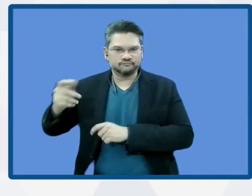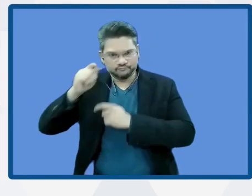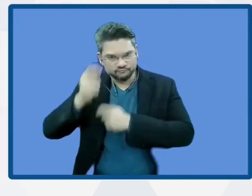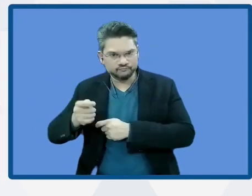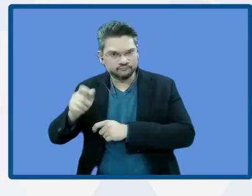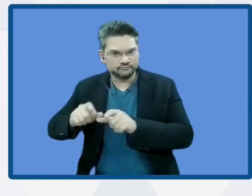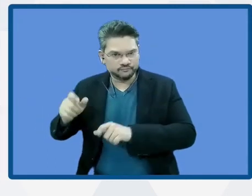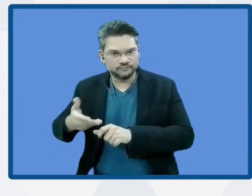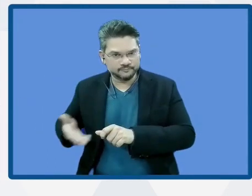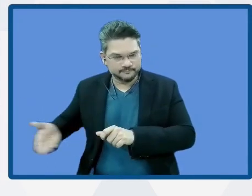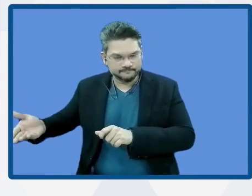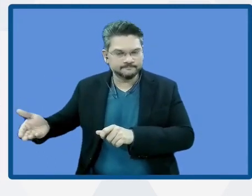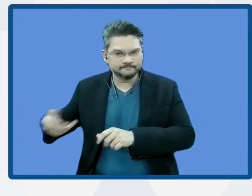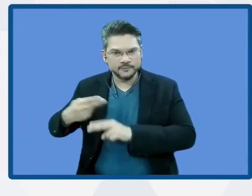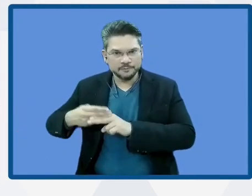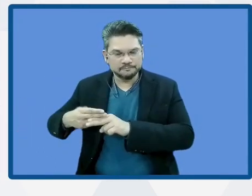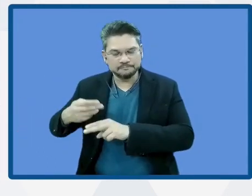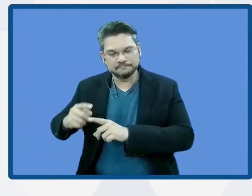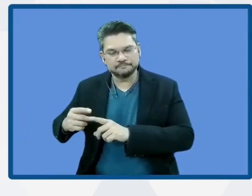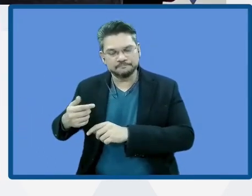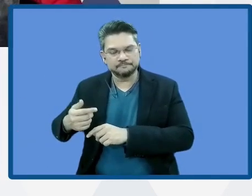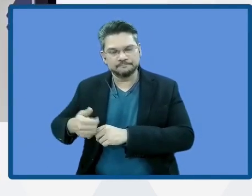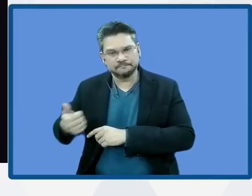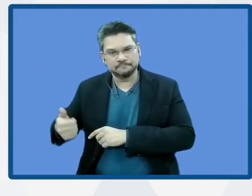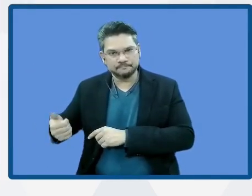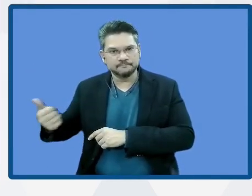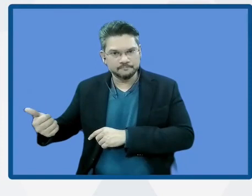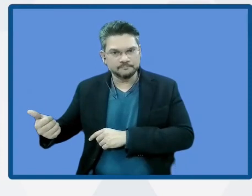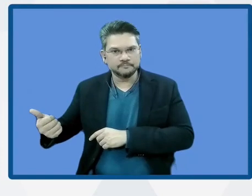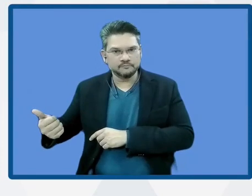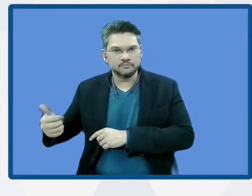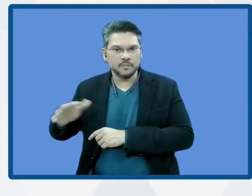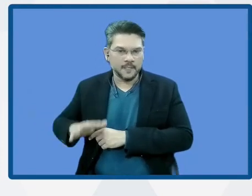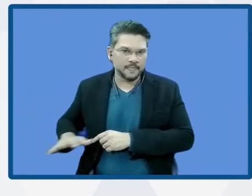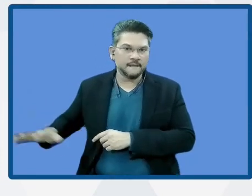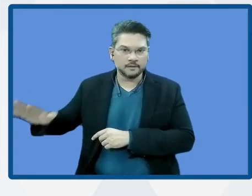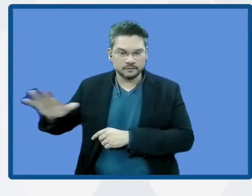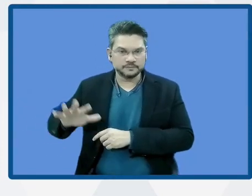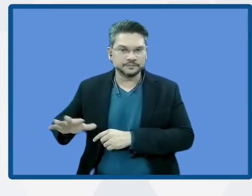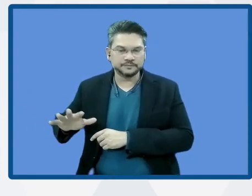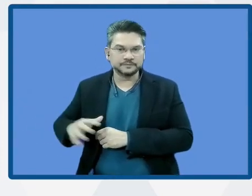of Civil Protection from El Salvador, Luis Iván Gerón,